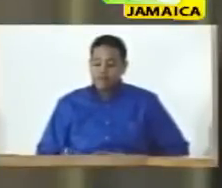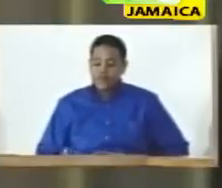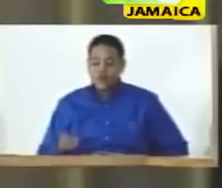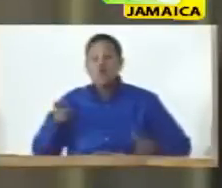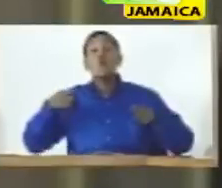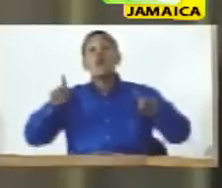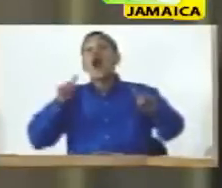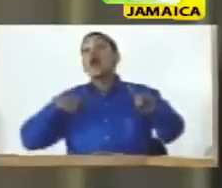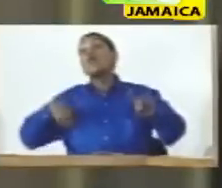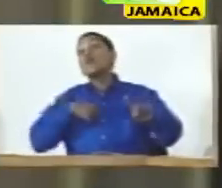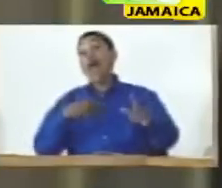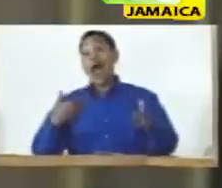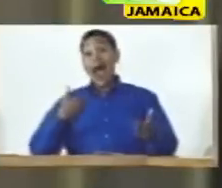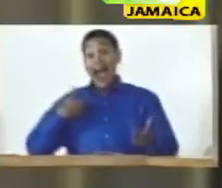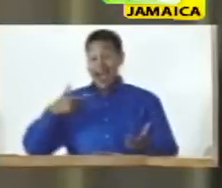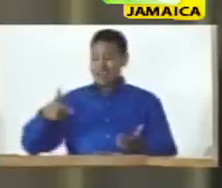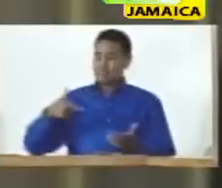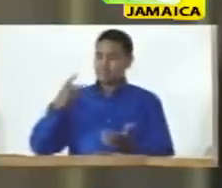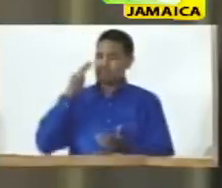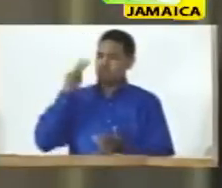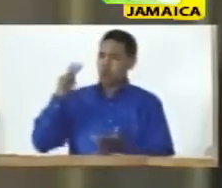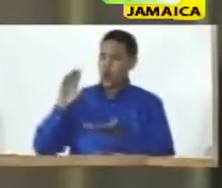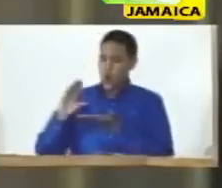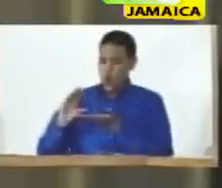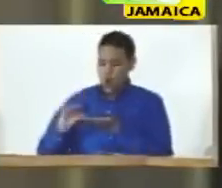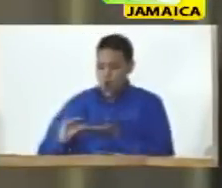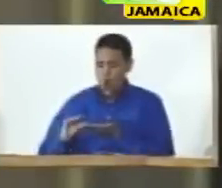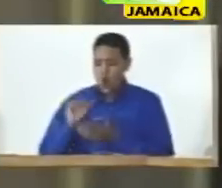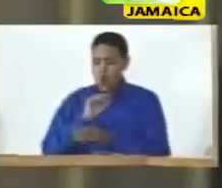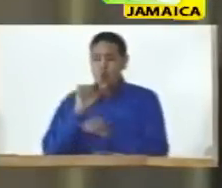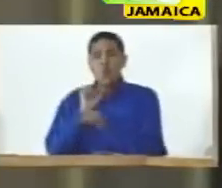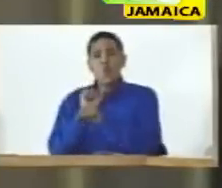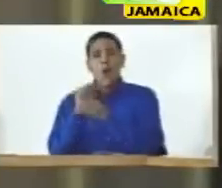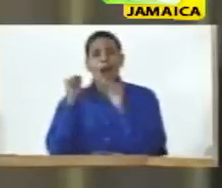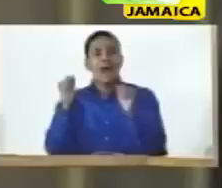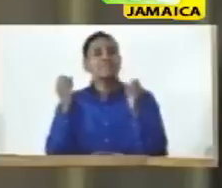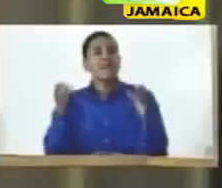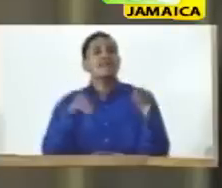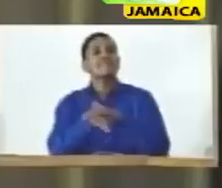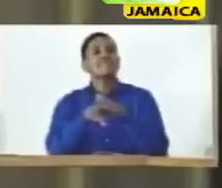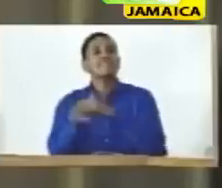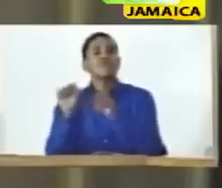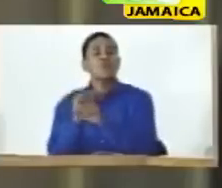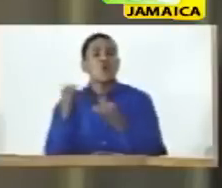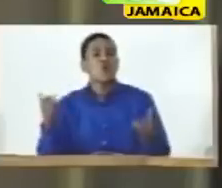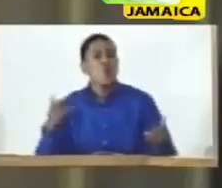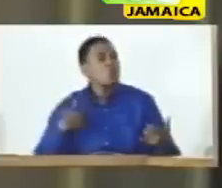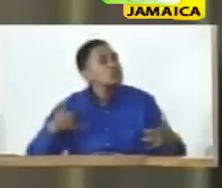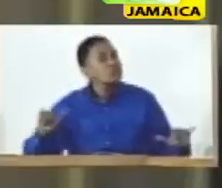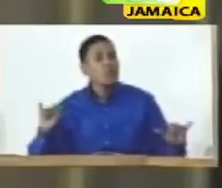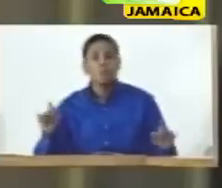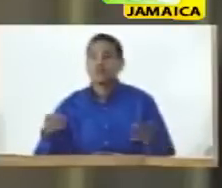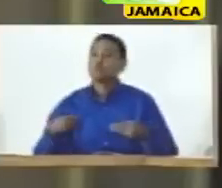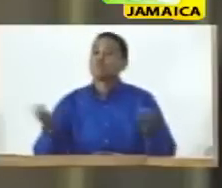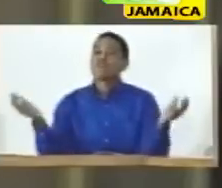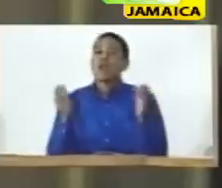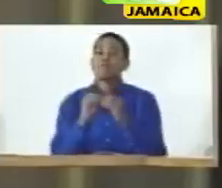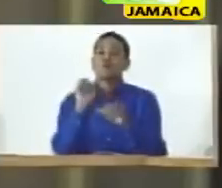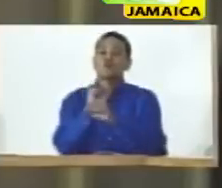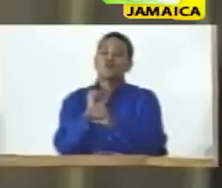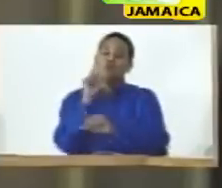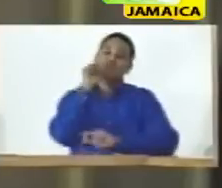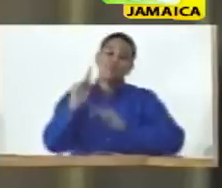While we have record low unemployment, we must continue to create more jobs for our